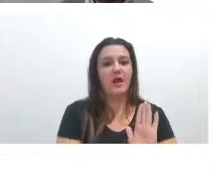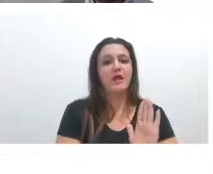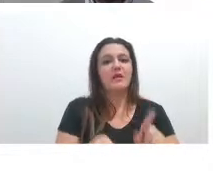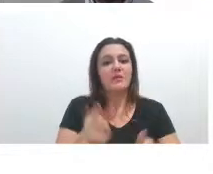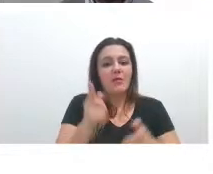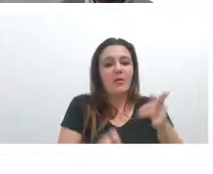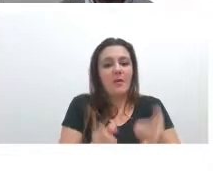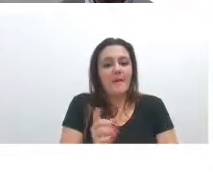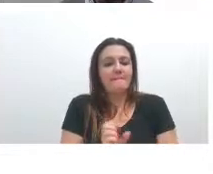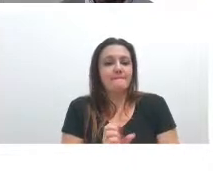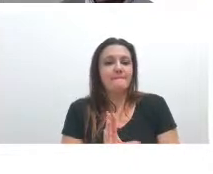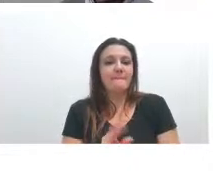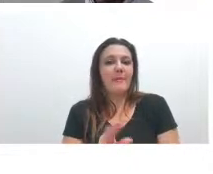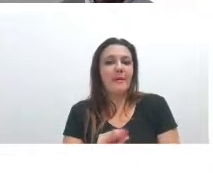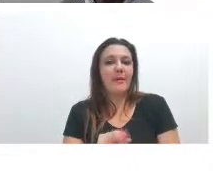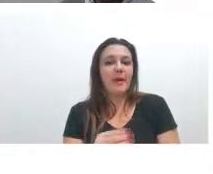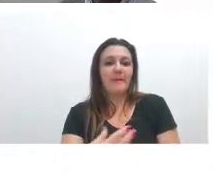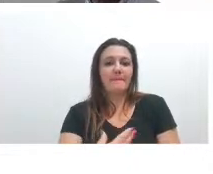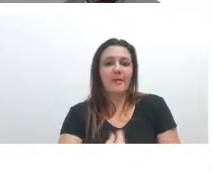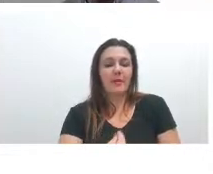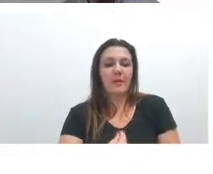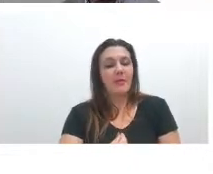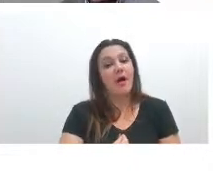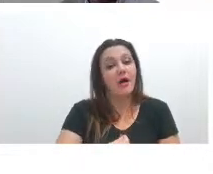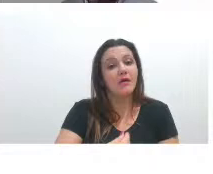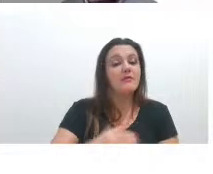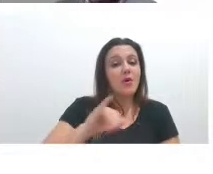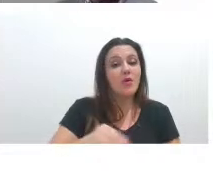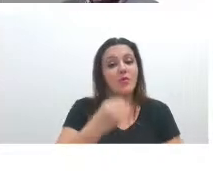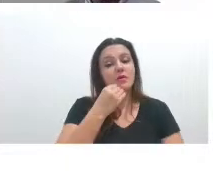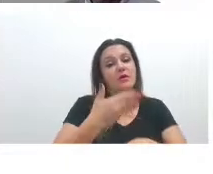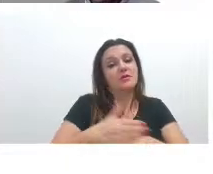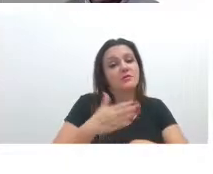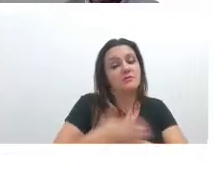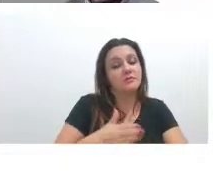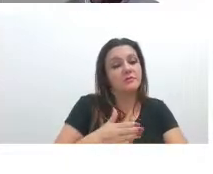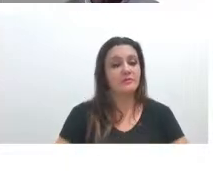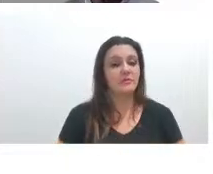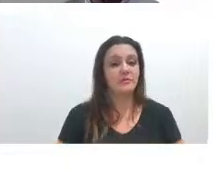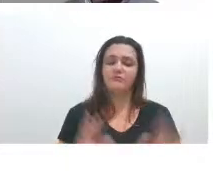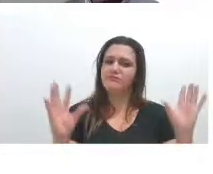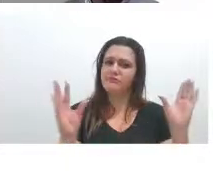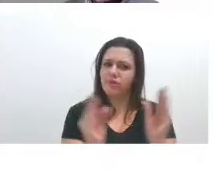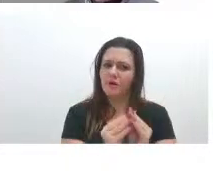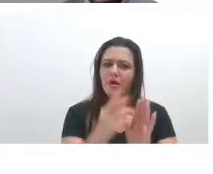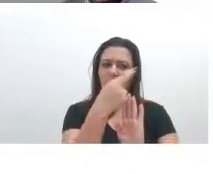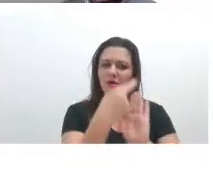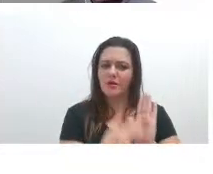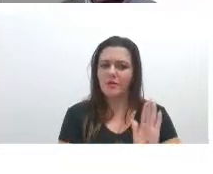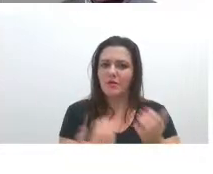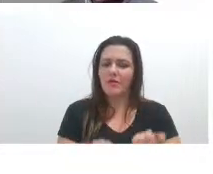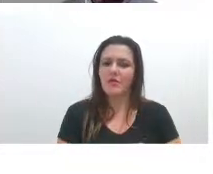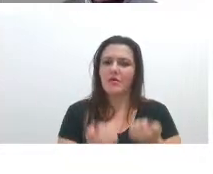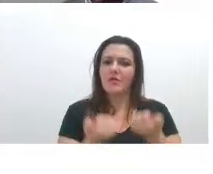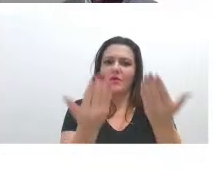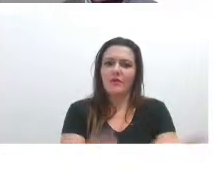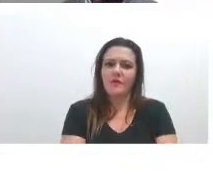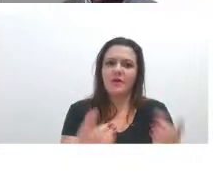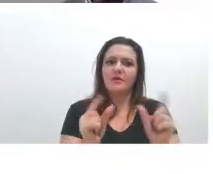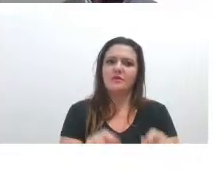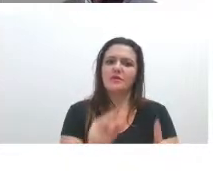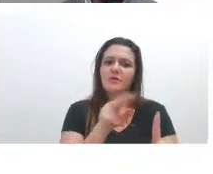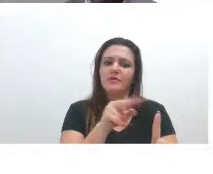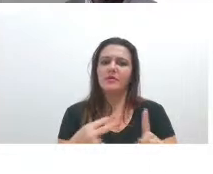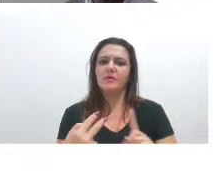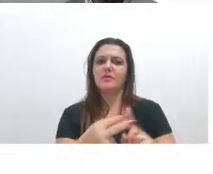practice. In conclusion, our report provides a much-needed overview of the field of AI and ELT. It provides